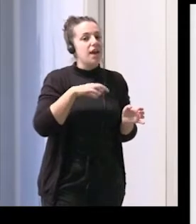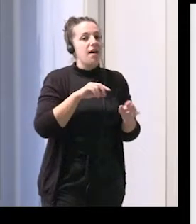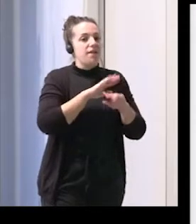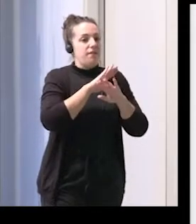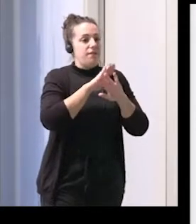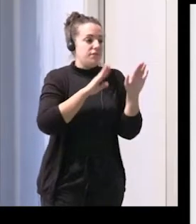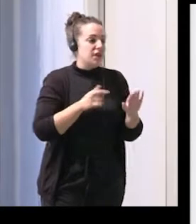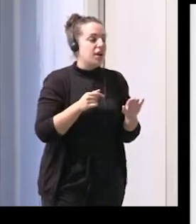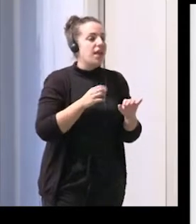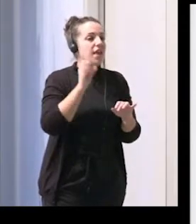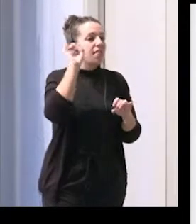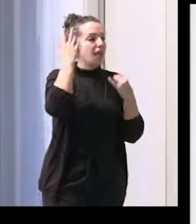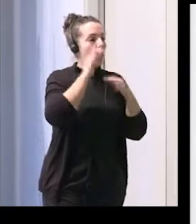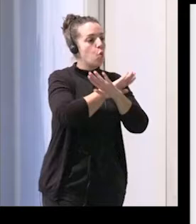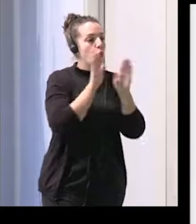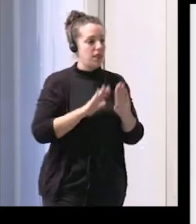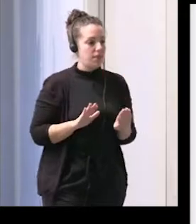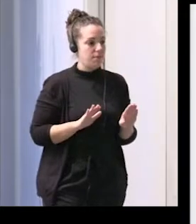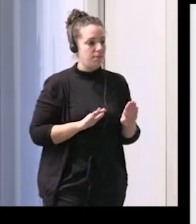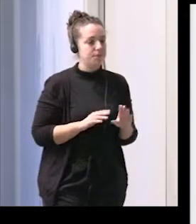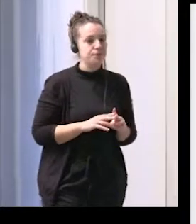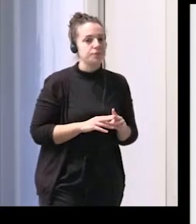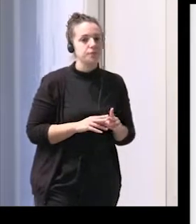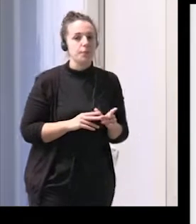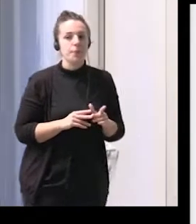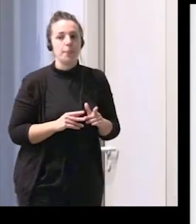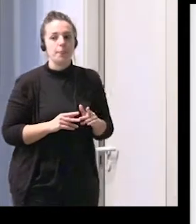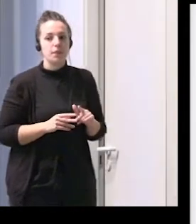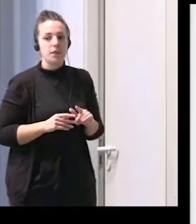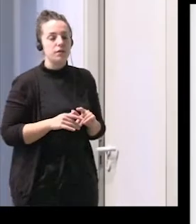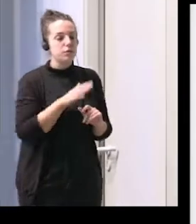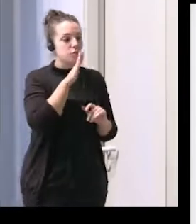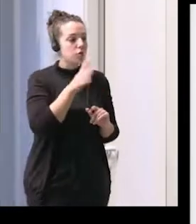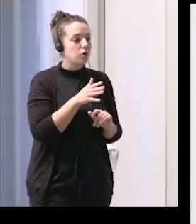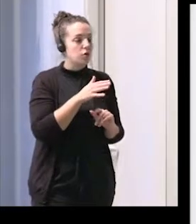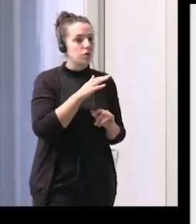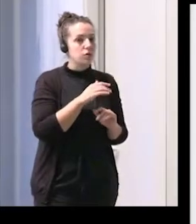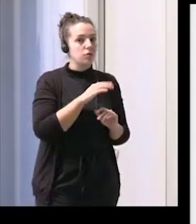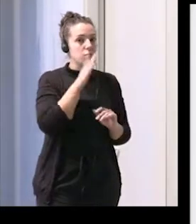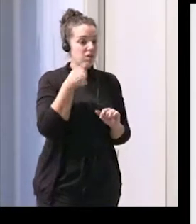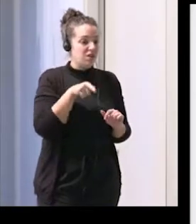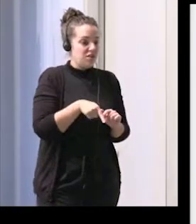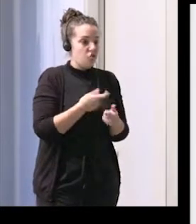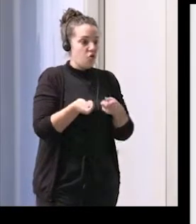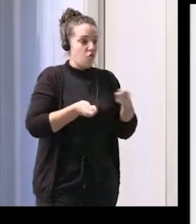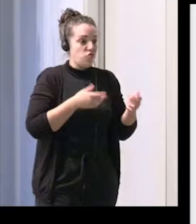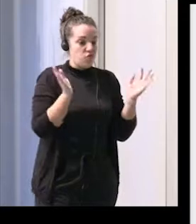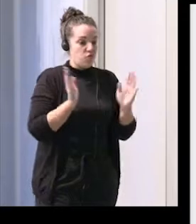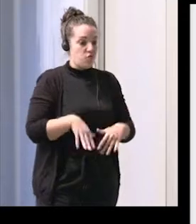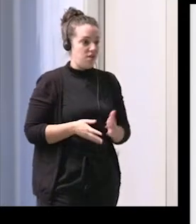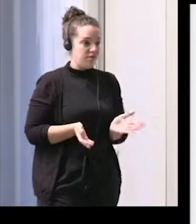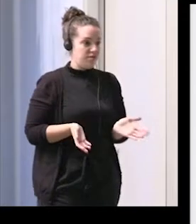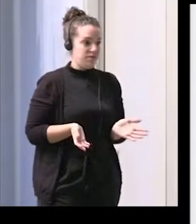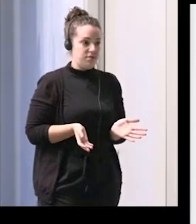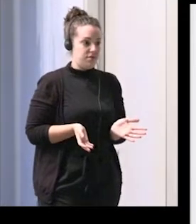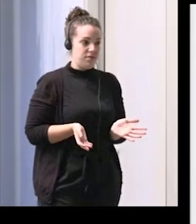is we have not got this figured out yet. And we know this through a